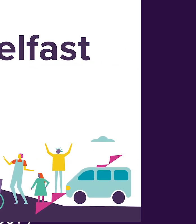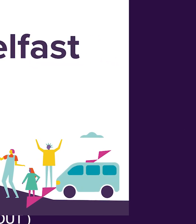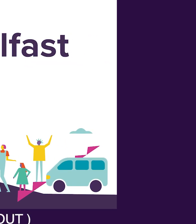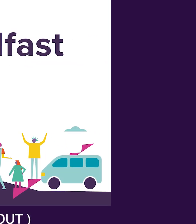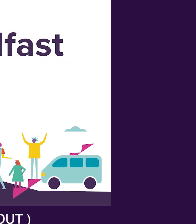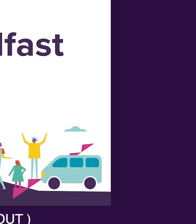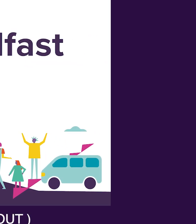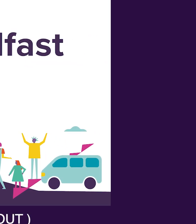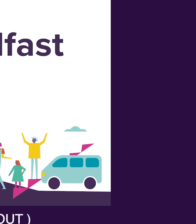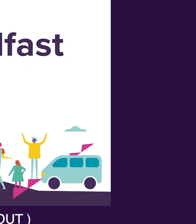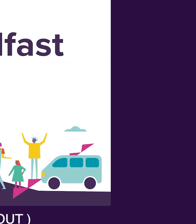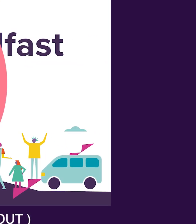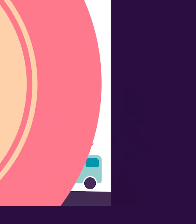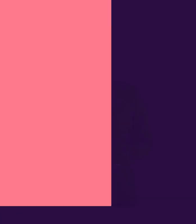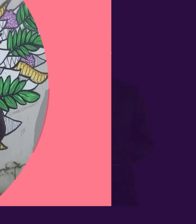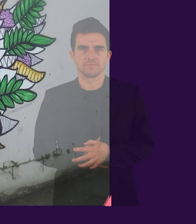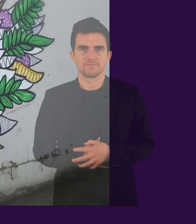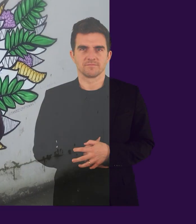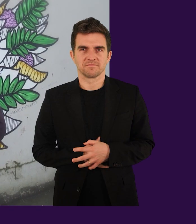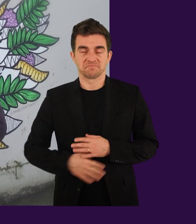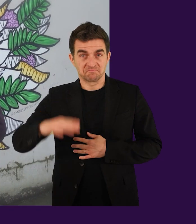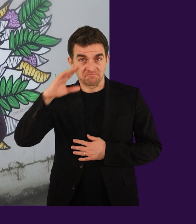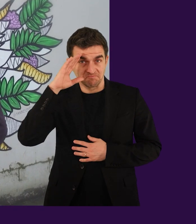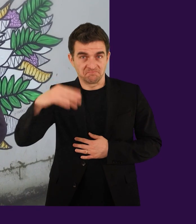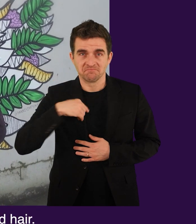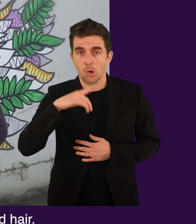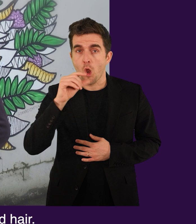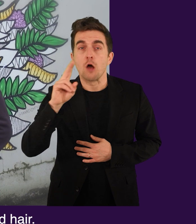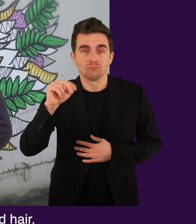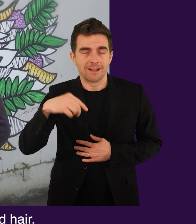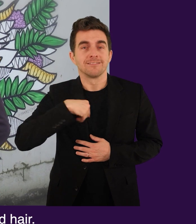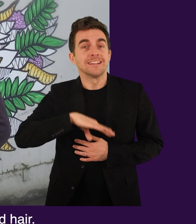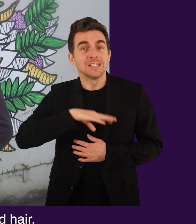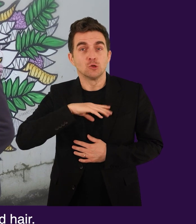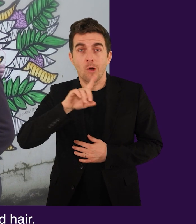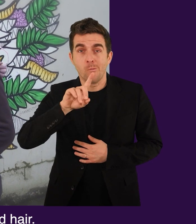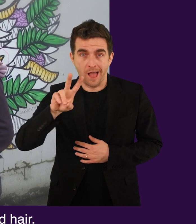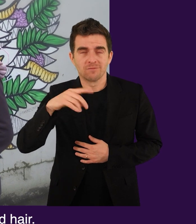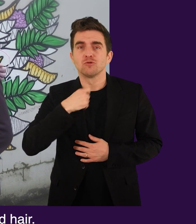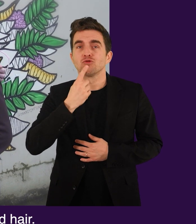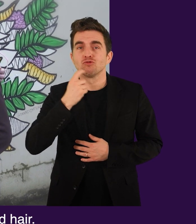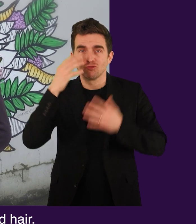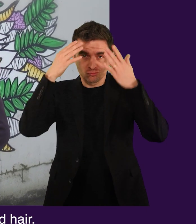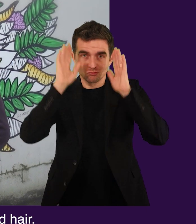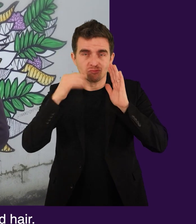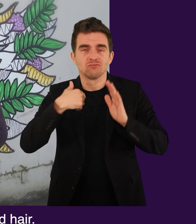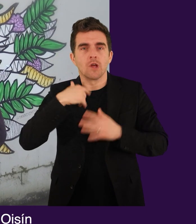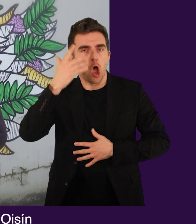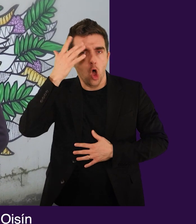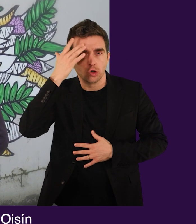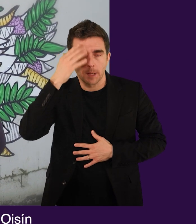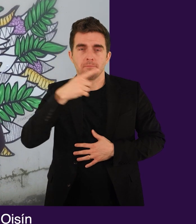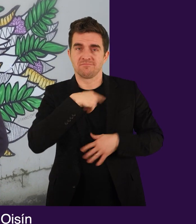48 Hours in Belfast with Lorcan. Hi, I'm Lorcan. I'm a 12-year-old boy with red hair. I have